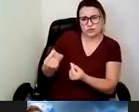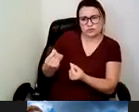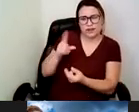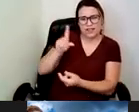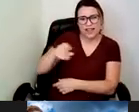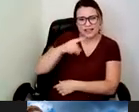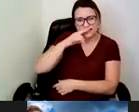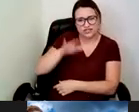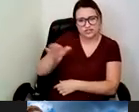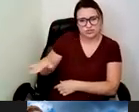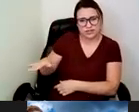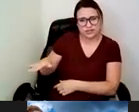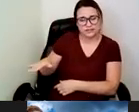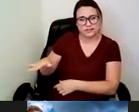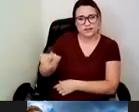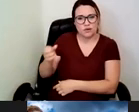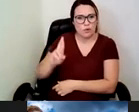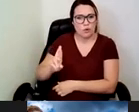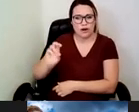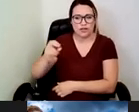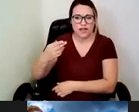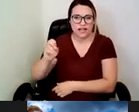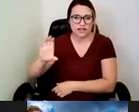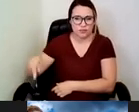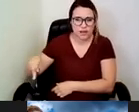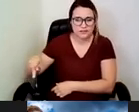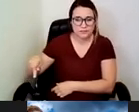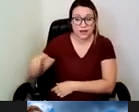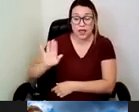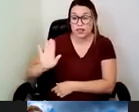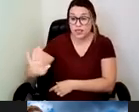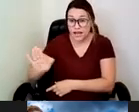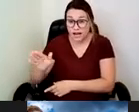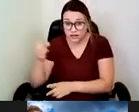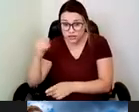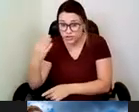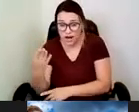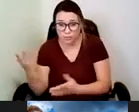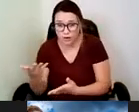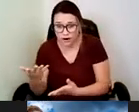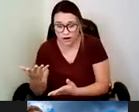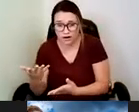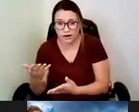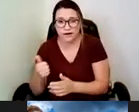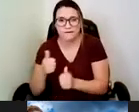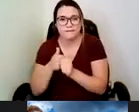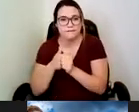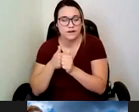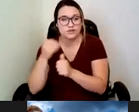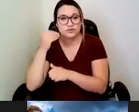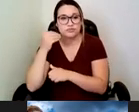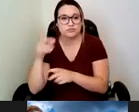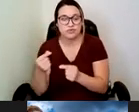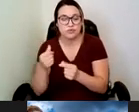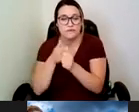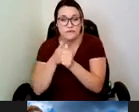tell you the job of the surrogate decision maker or the healthcare proxy, their first and foremost job is to do the known wishes